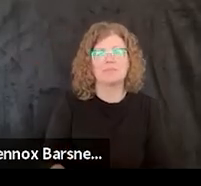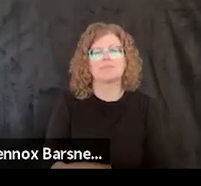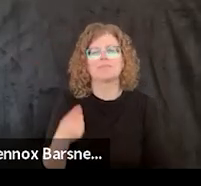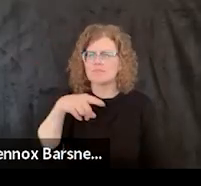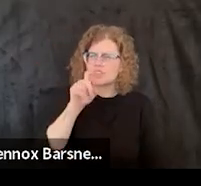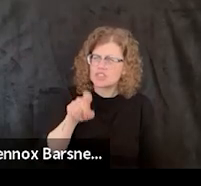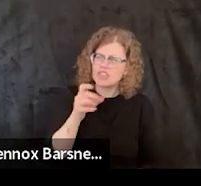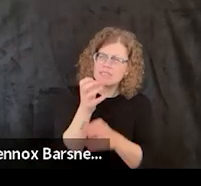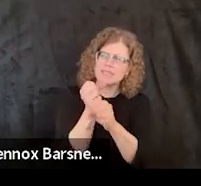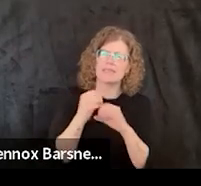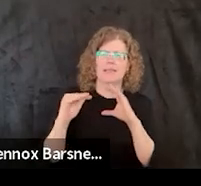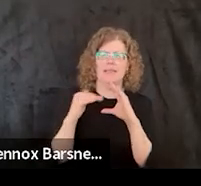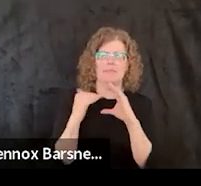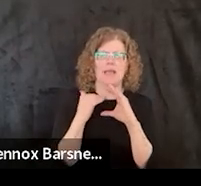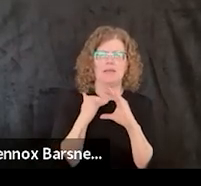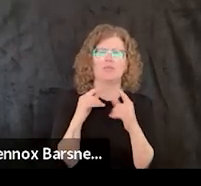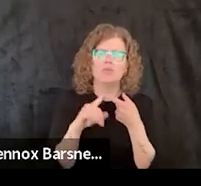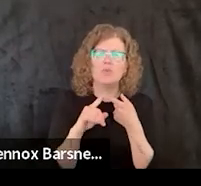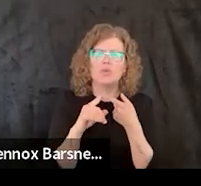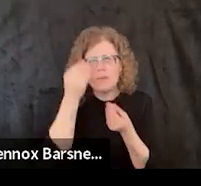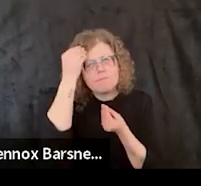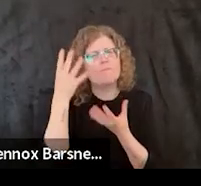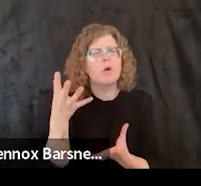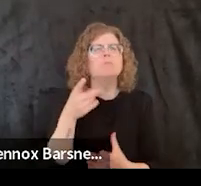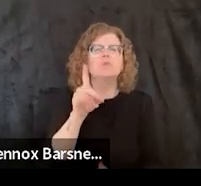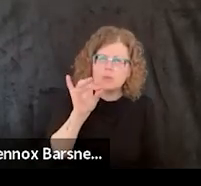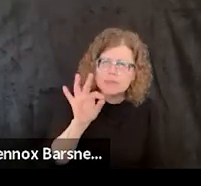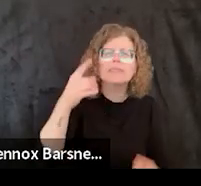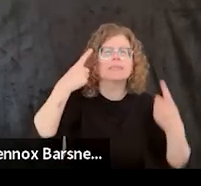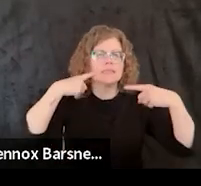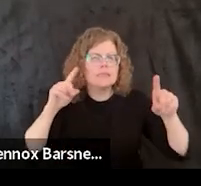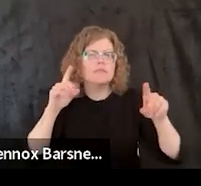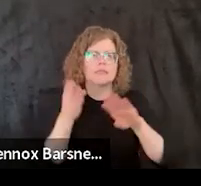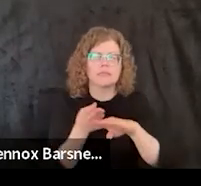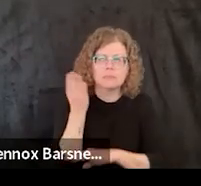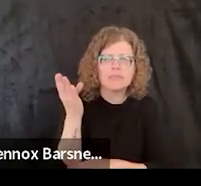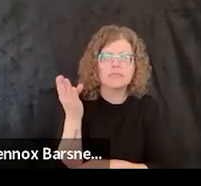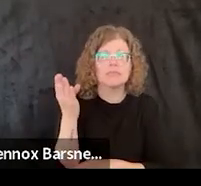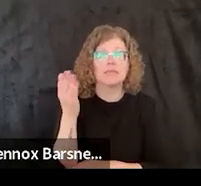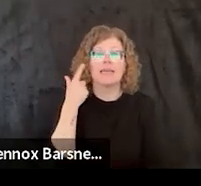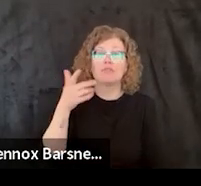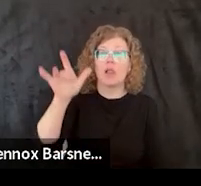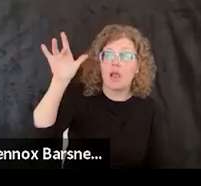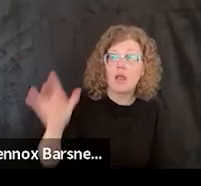notification informing you of your successful submission. If you don't, please reach out to confirm.